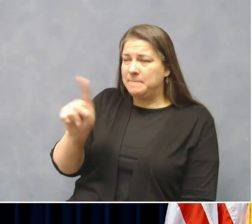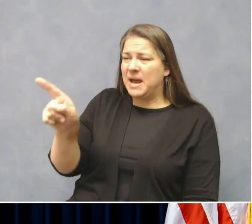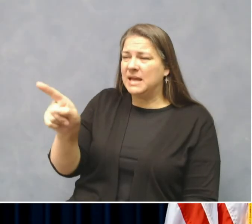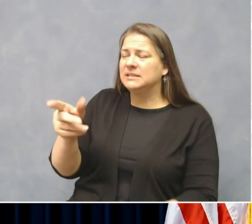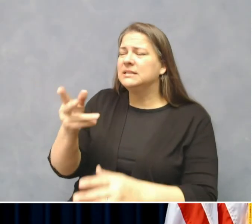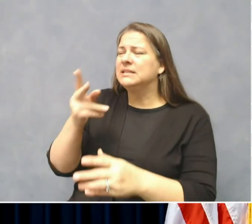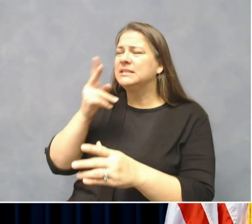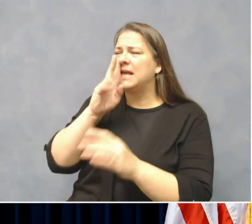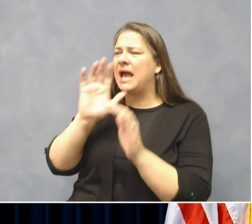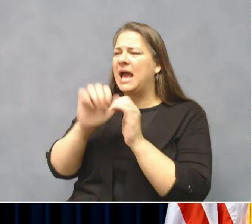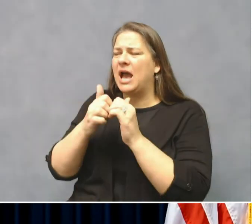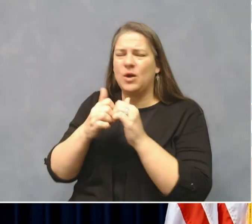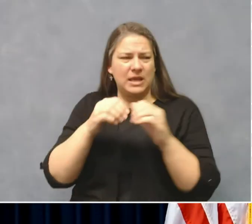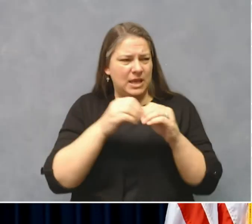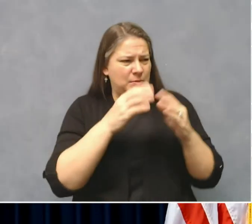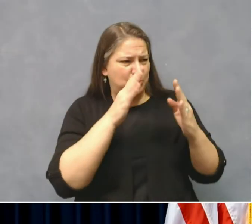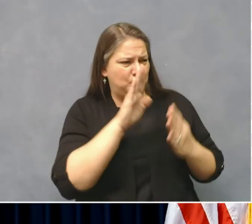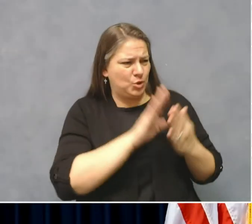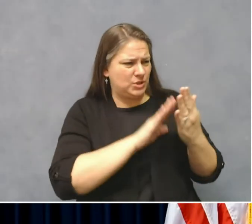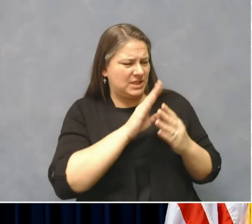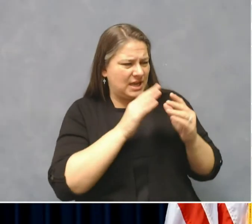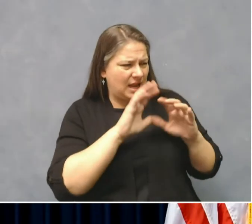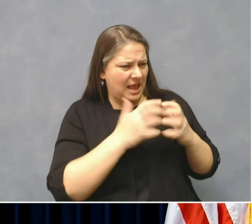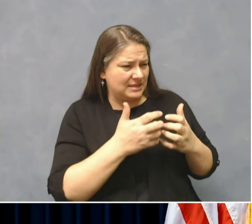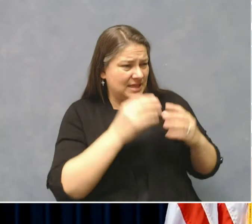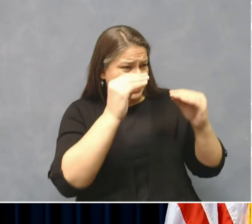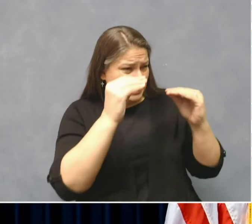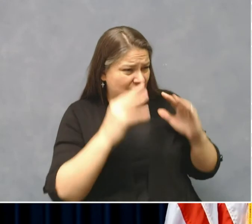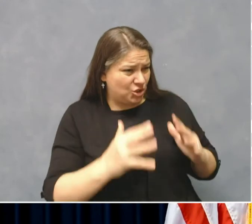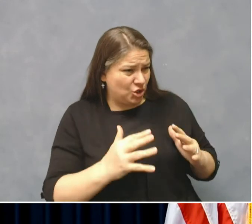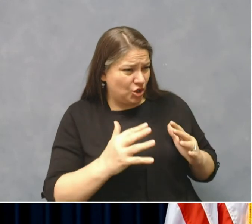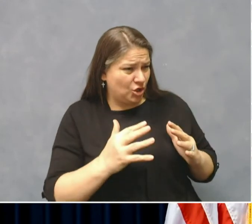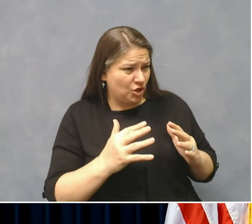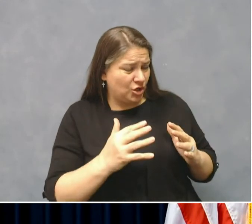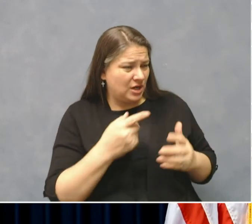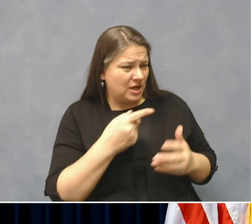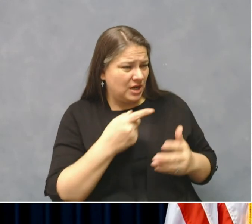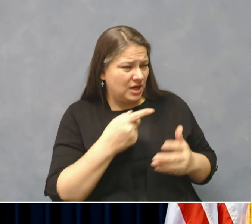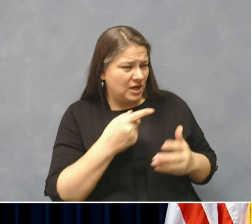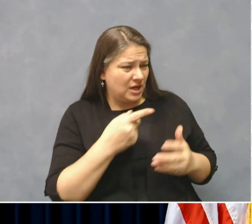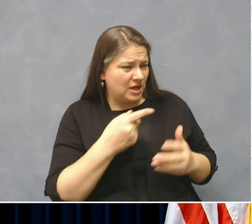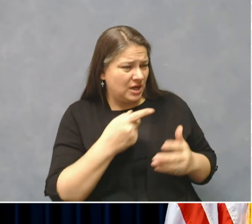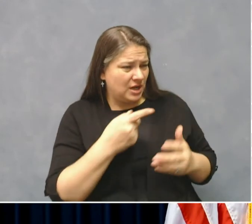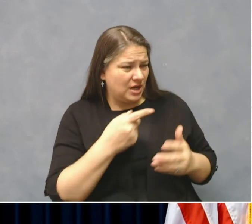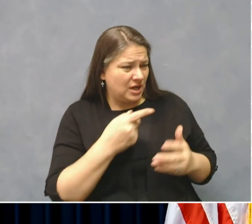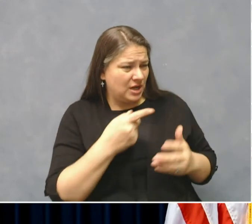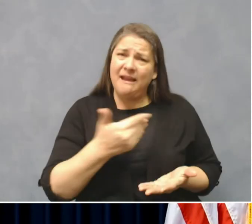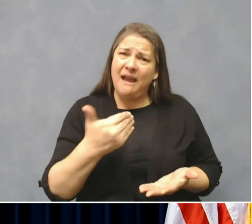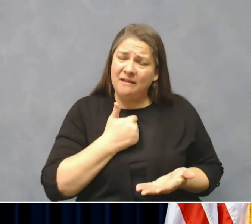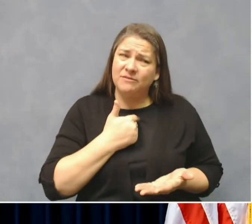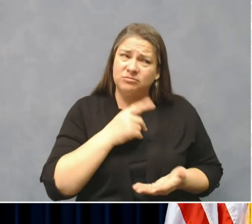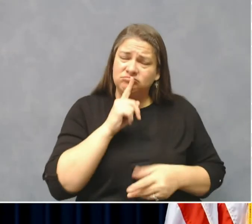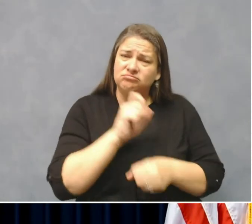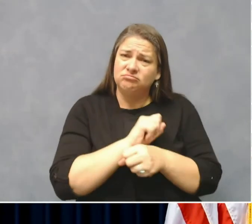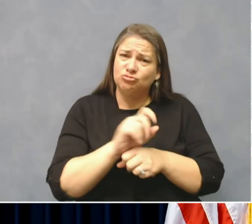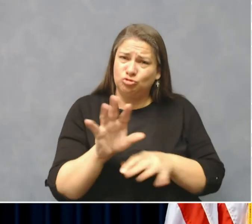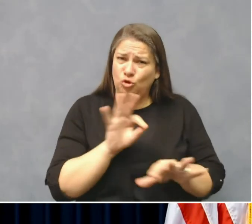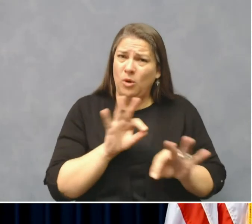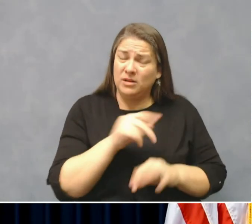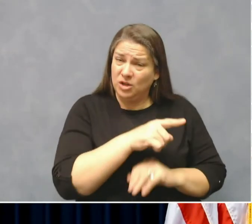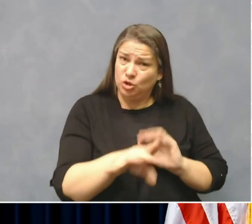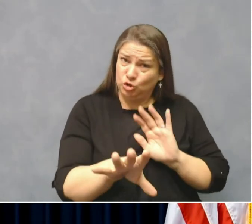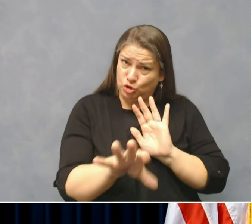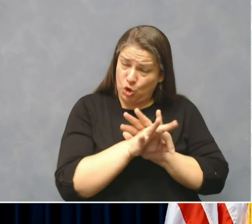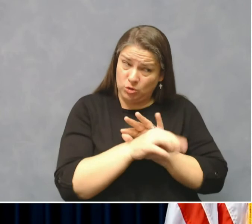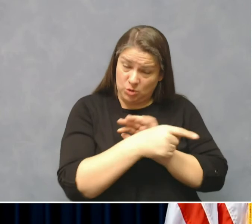the teachers, the educators in that building have real options, real on whether they